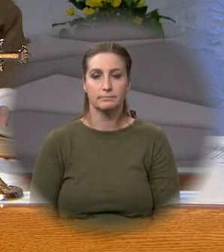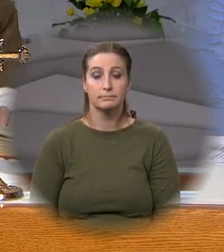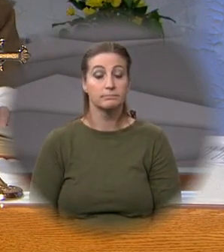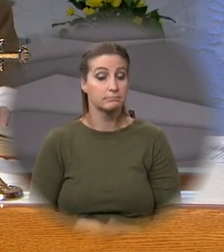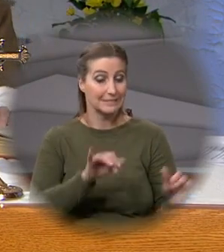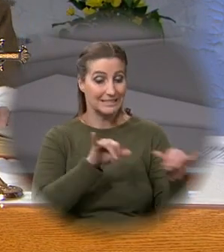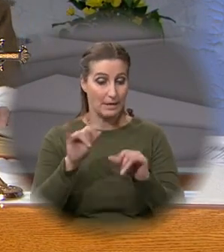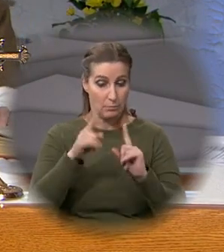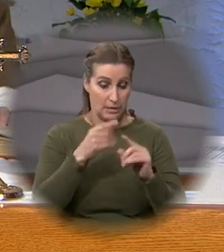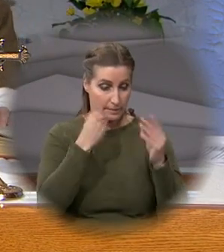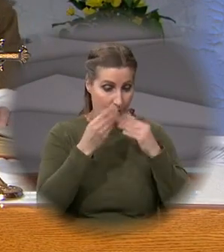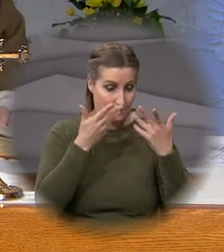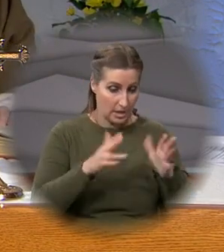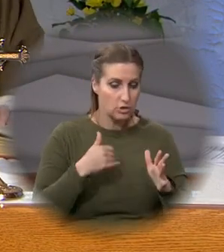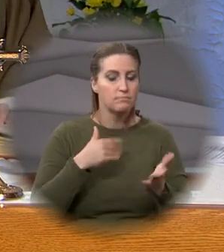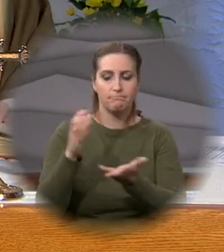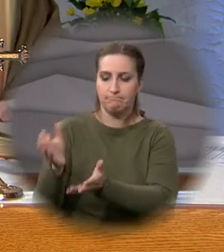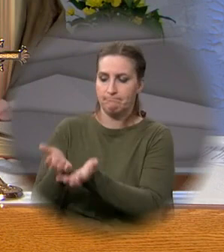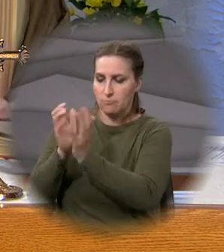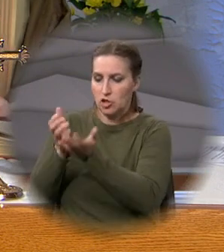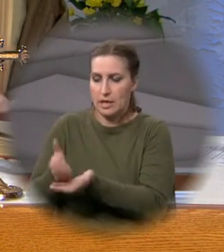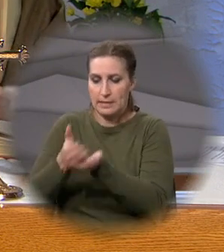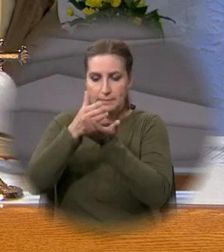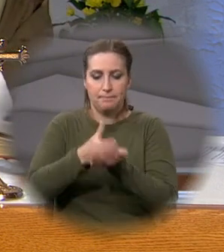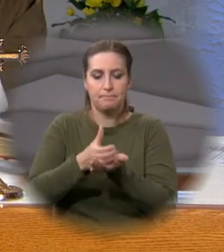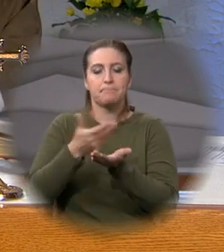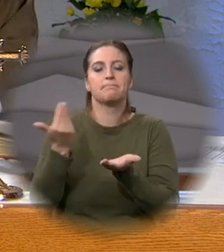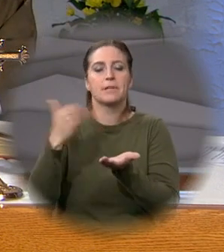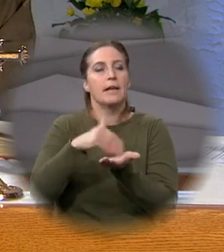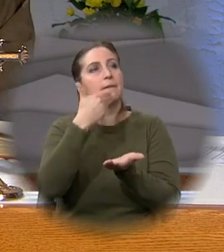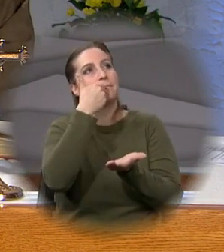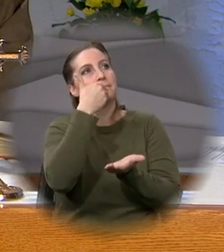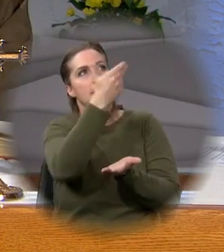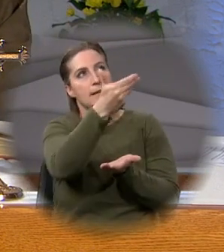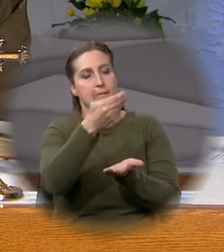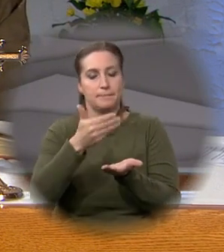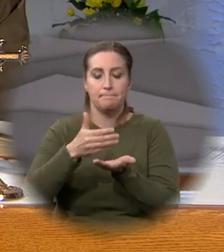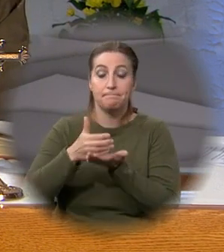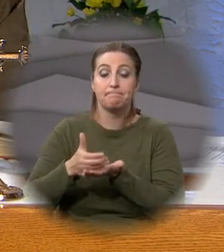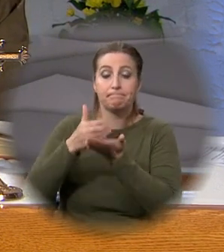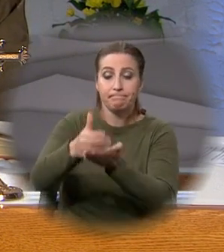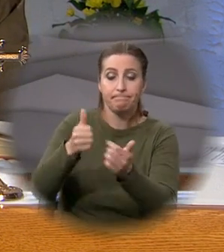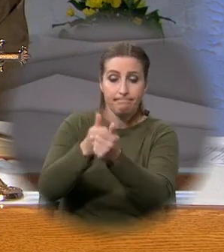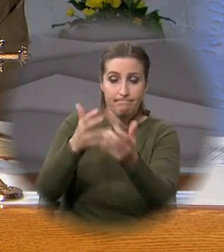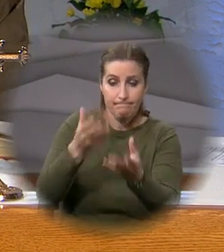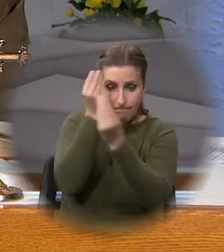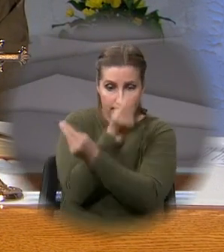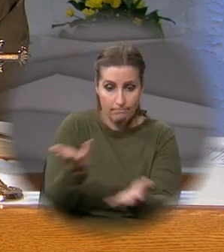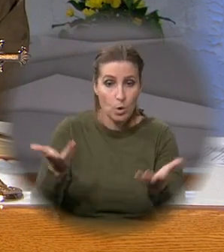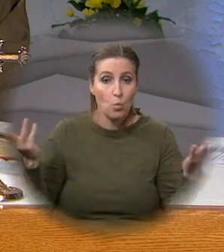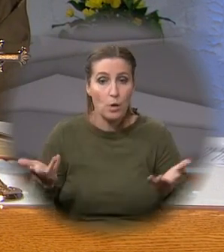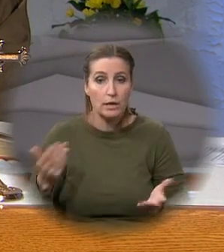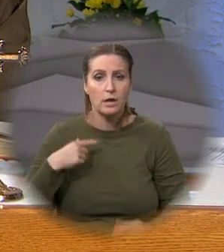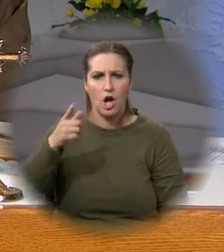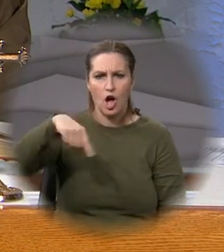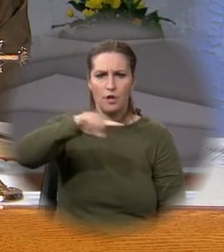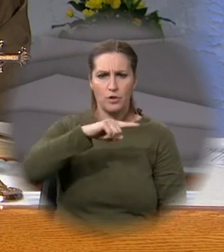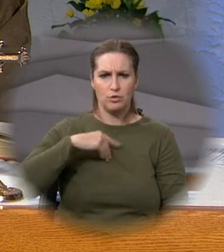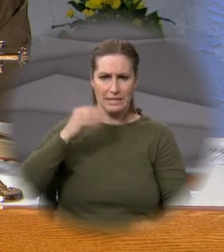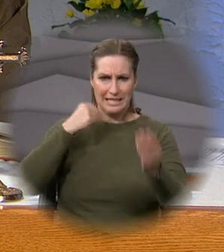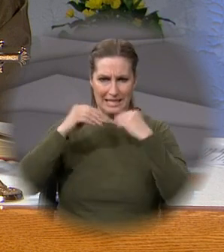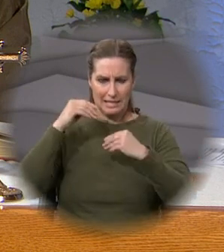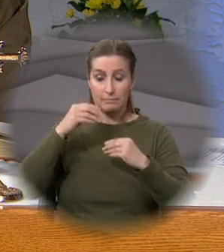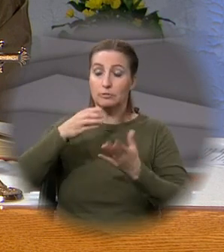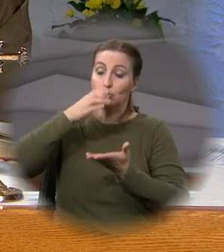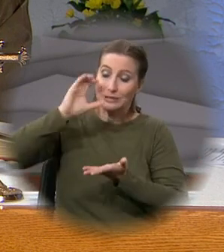In a similar way, when supper was ended, he took the chalice, once more giving you thanks, gave it to his disciples, saying, "Take this, all of